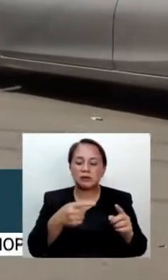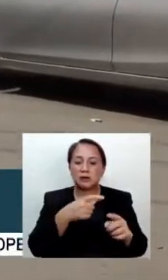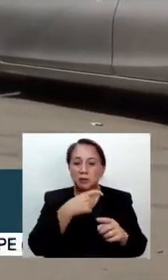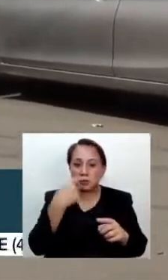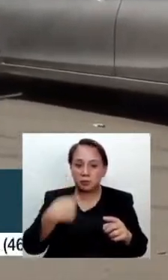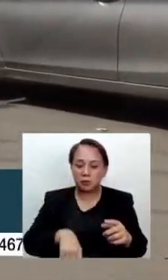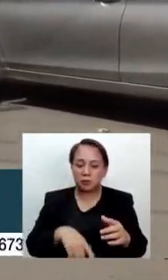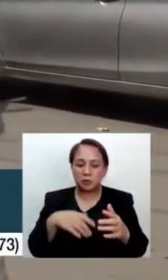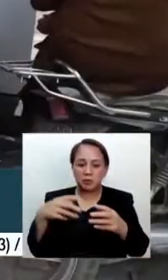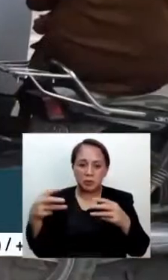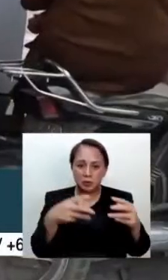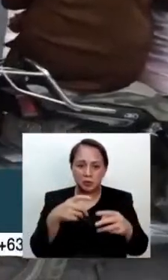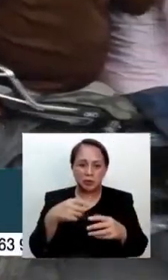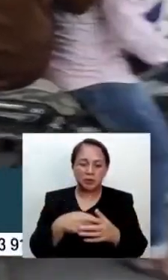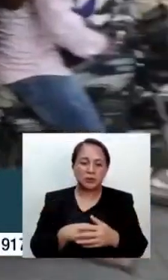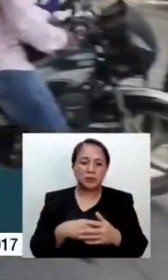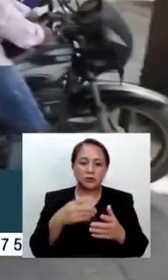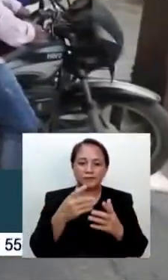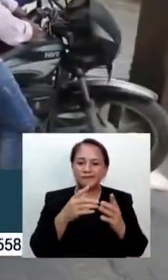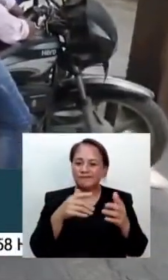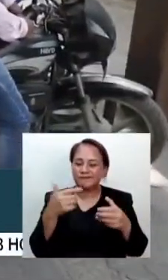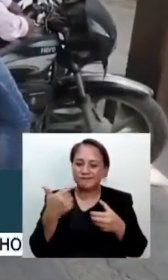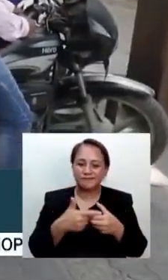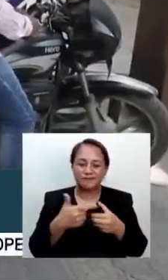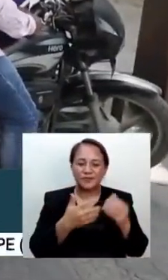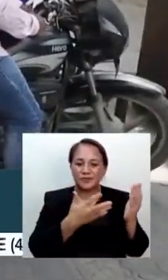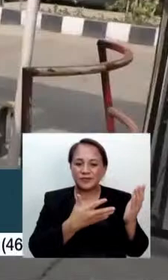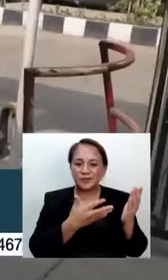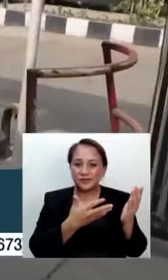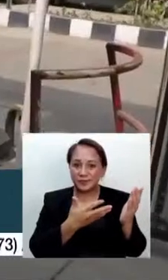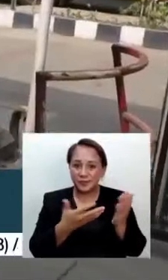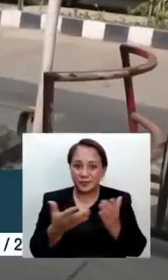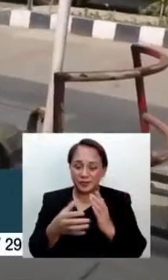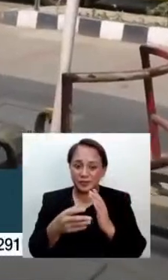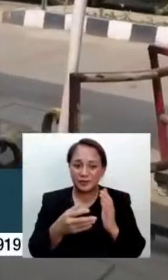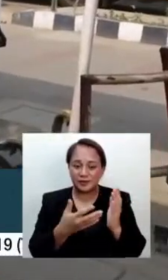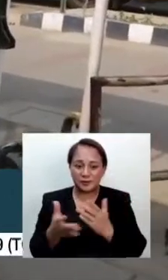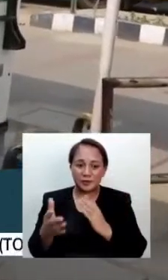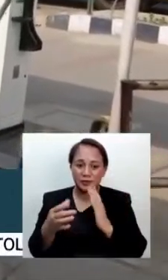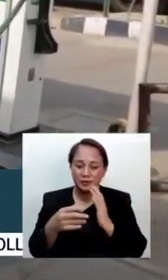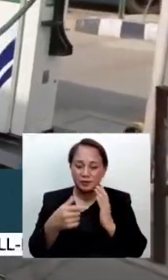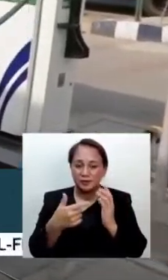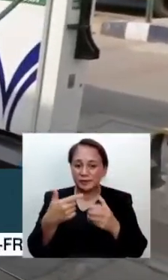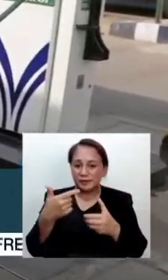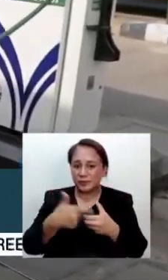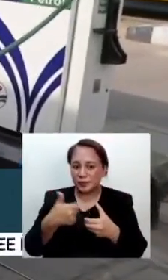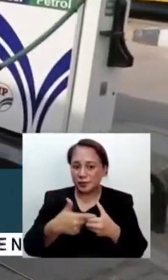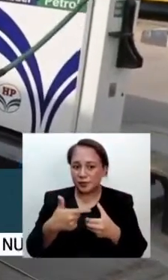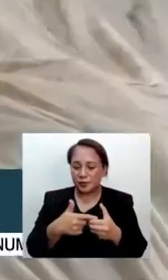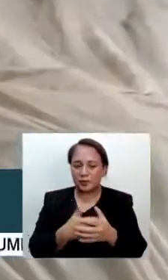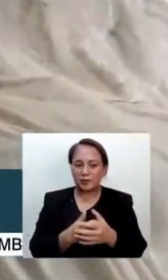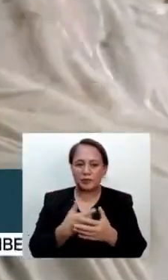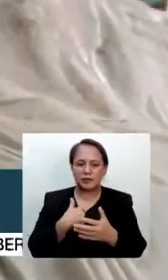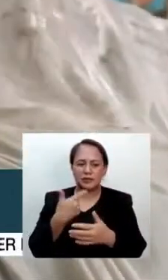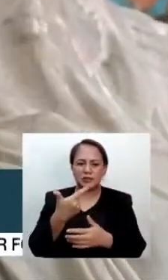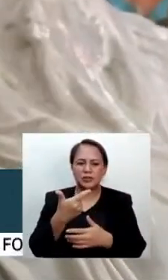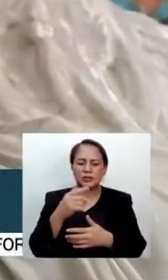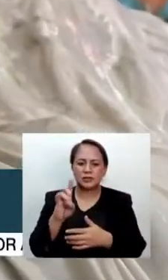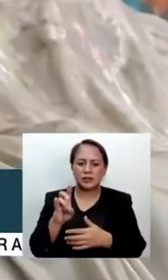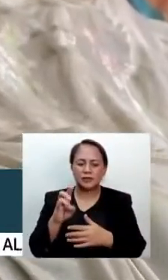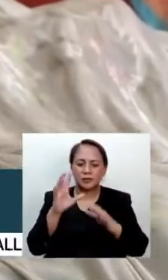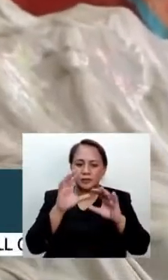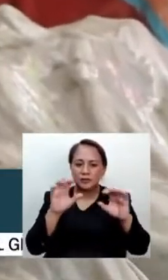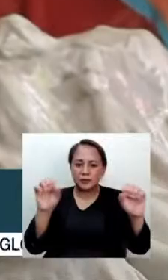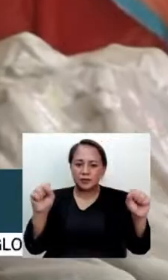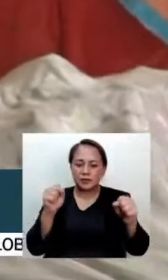in fossil fuel deliveries to India from Russia. Germany, which currently holds the rotating G7 presidency, is